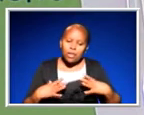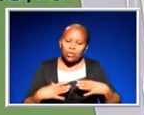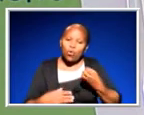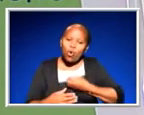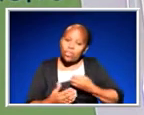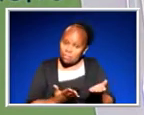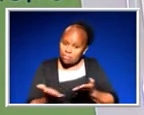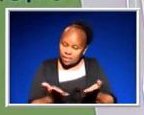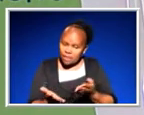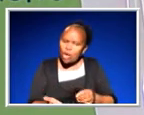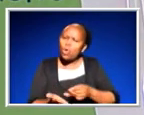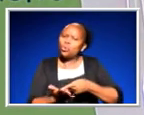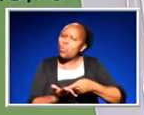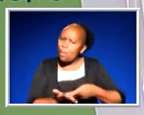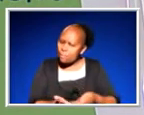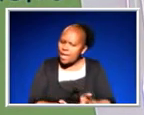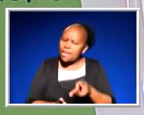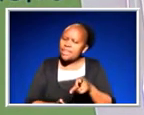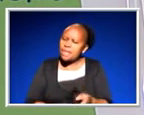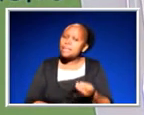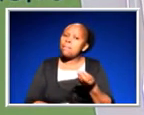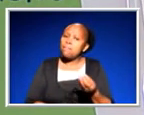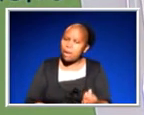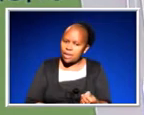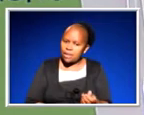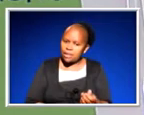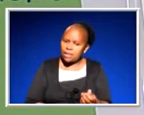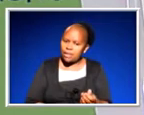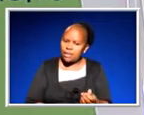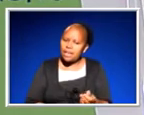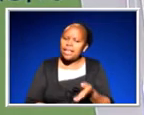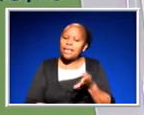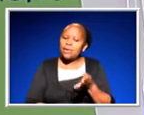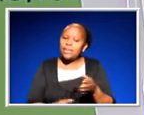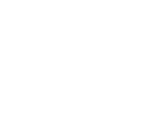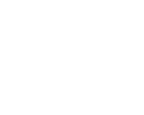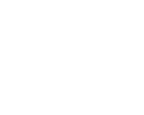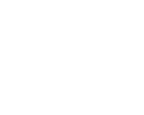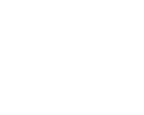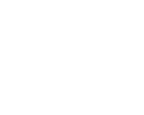to pay these debts in such an event?